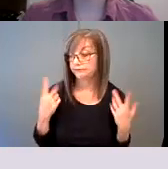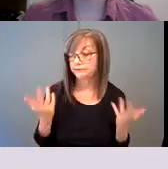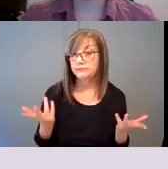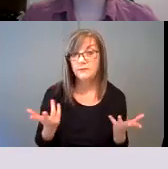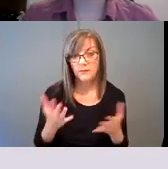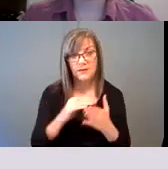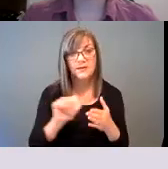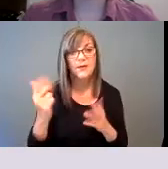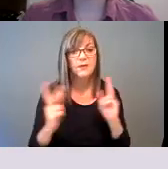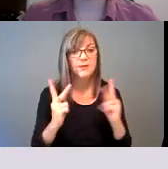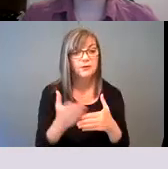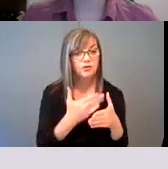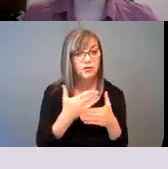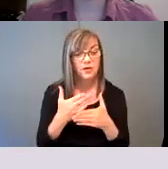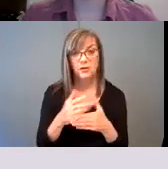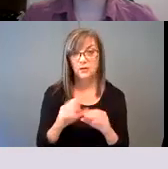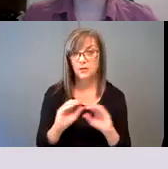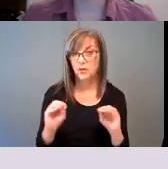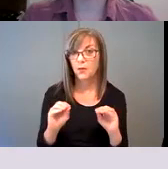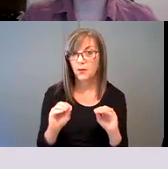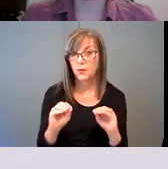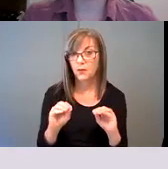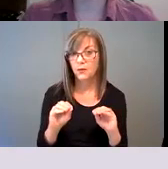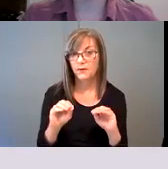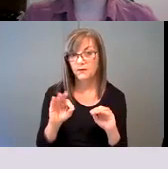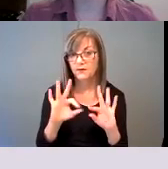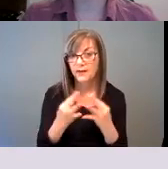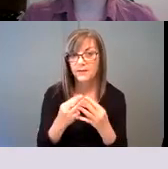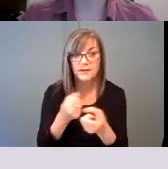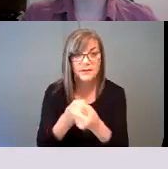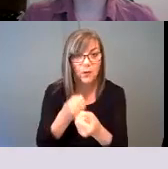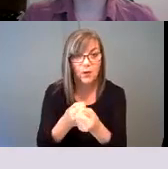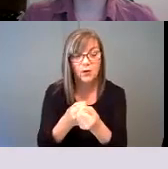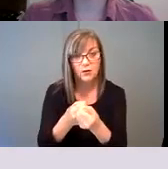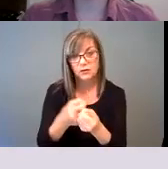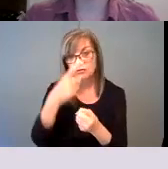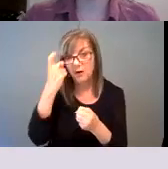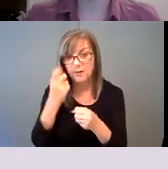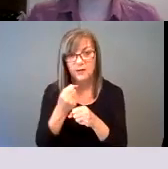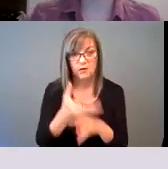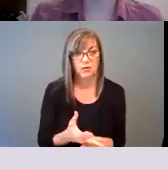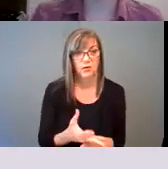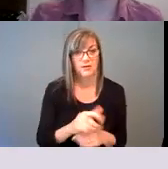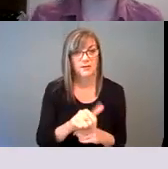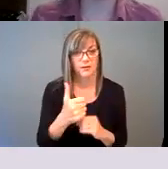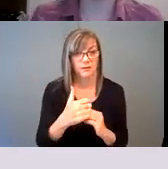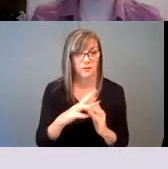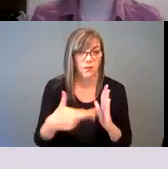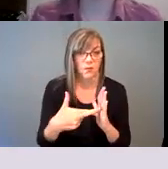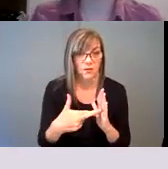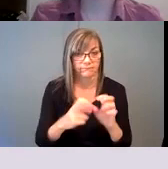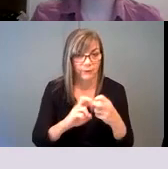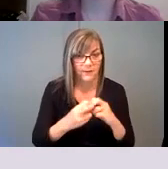chat, lack of family support and trauma can also play a huge role in further relationships, right? Thank you for sharing those.